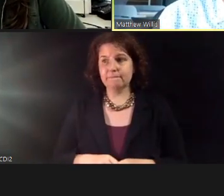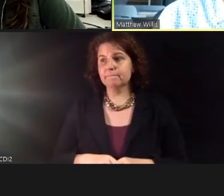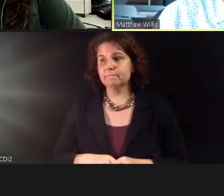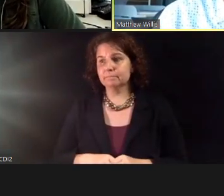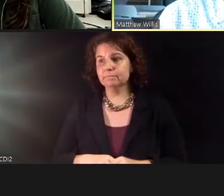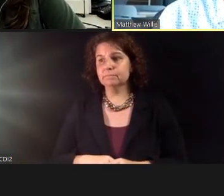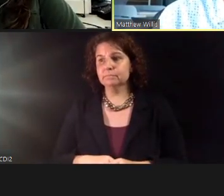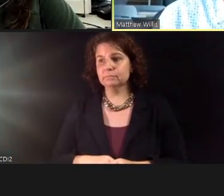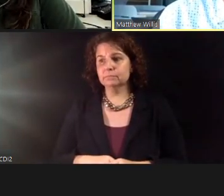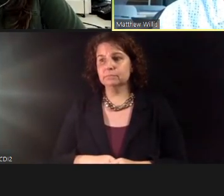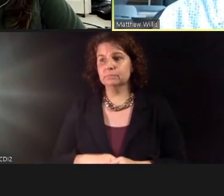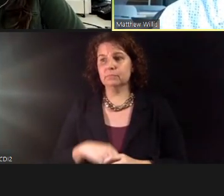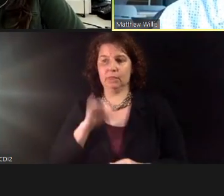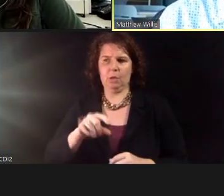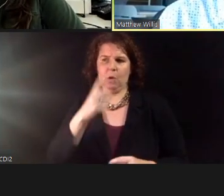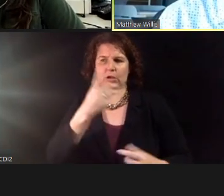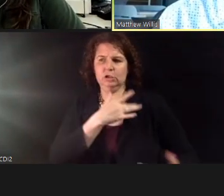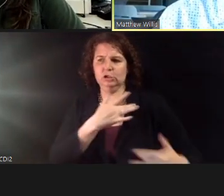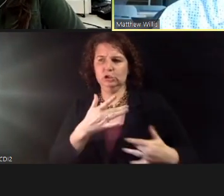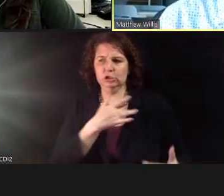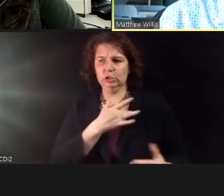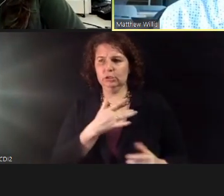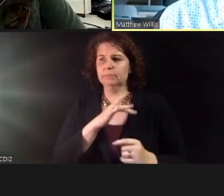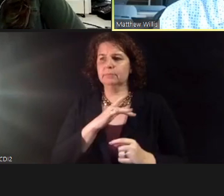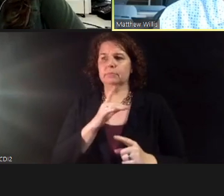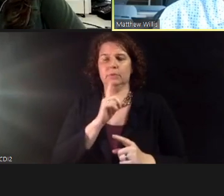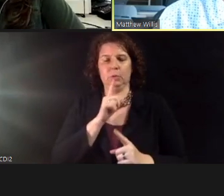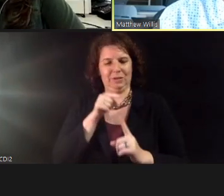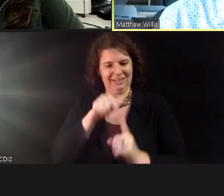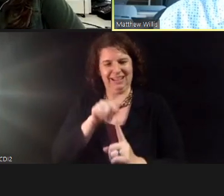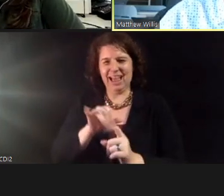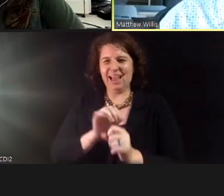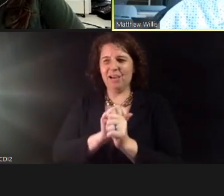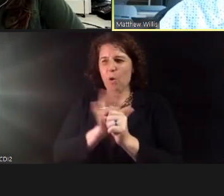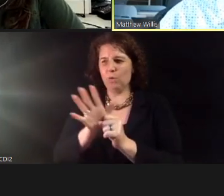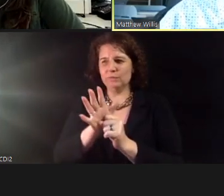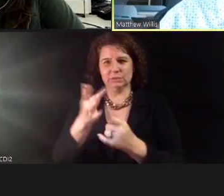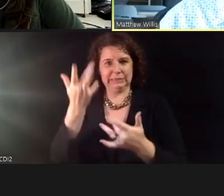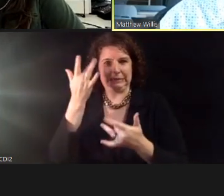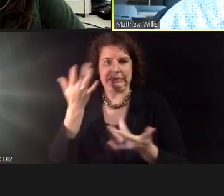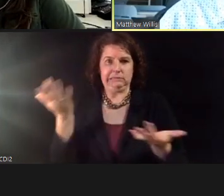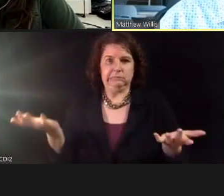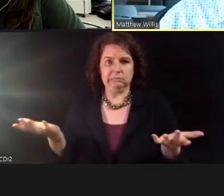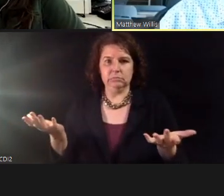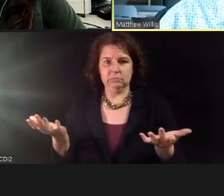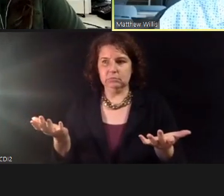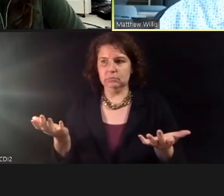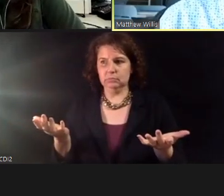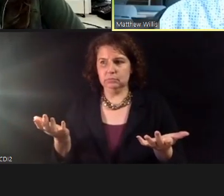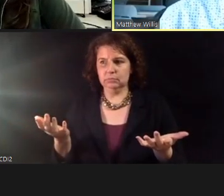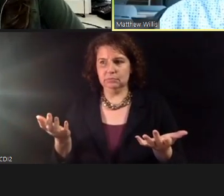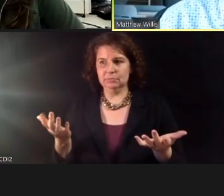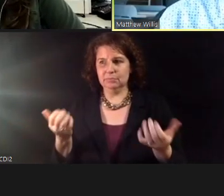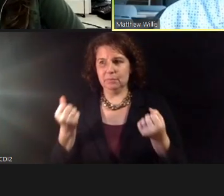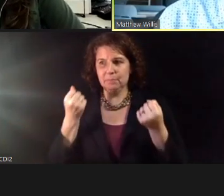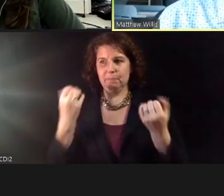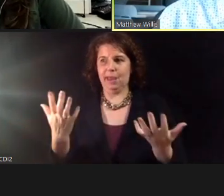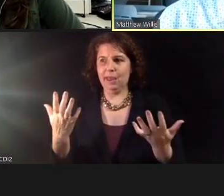concerns about this particular disease is the myriad of different organ systems that are